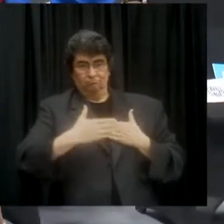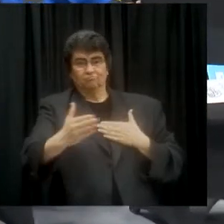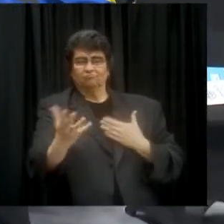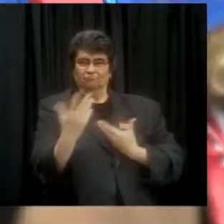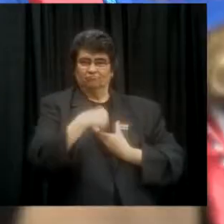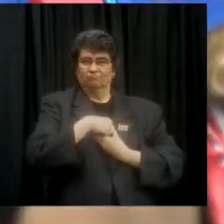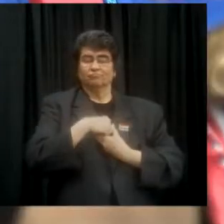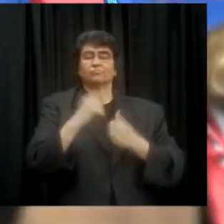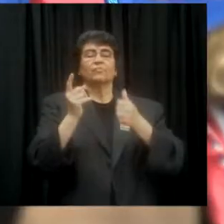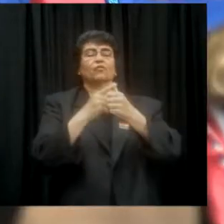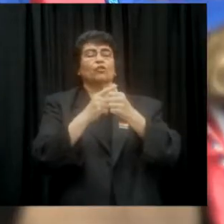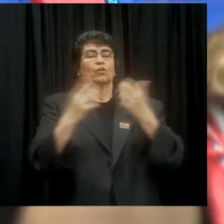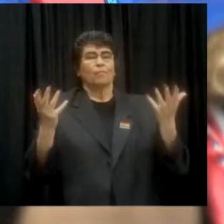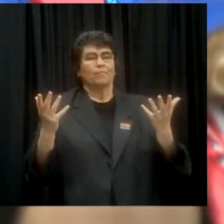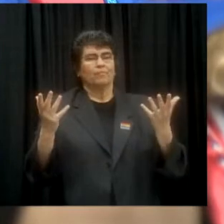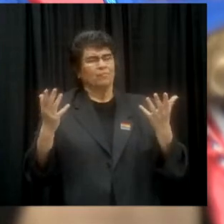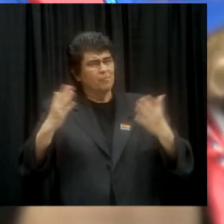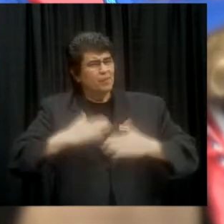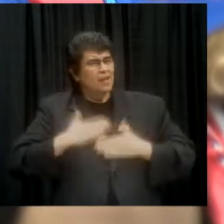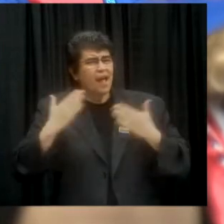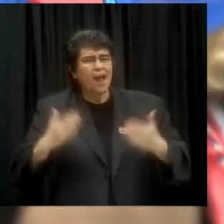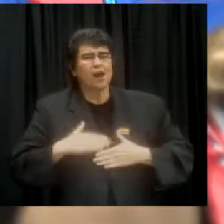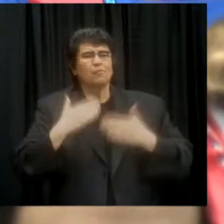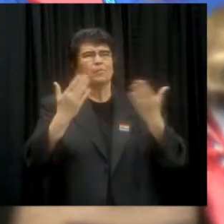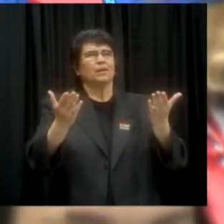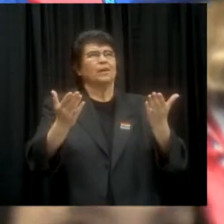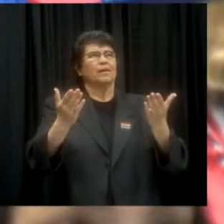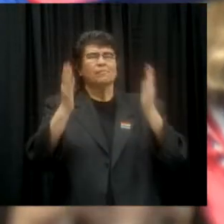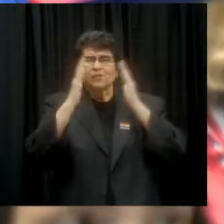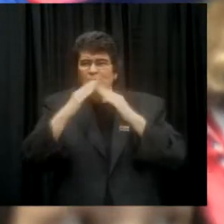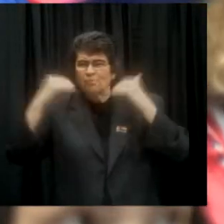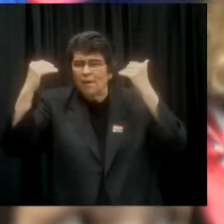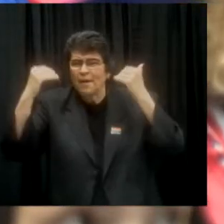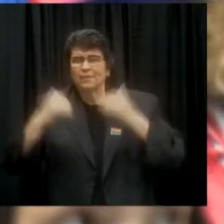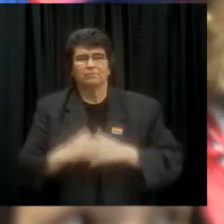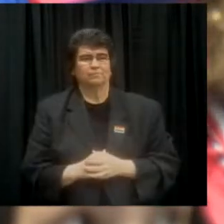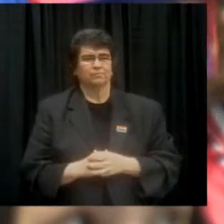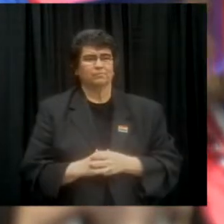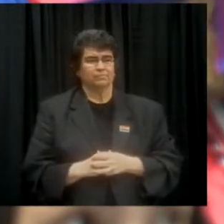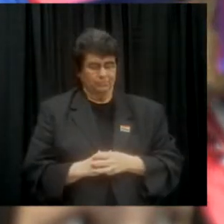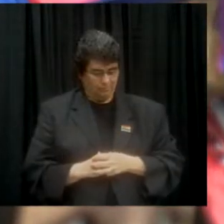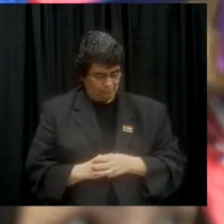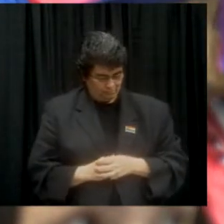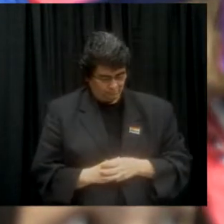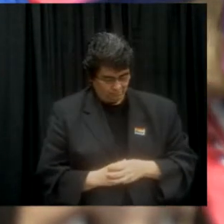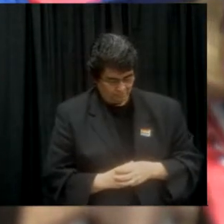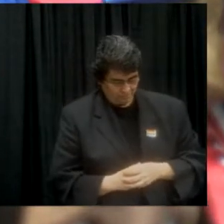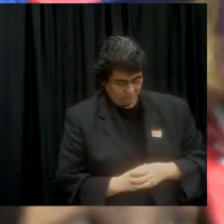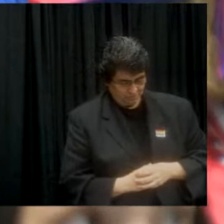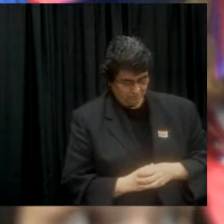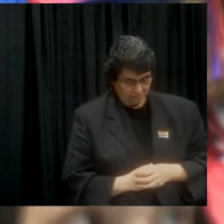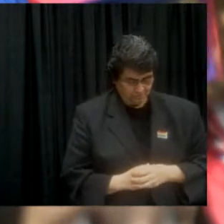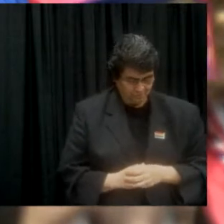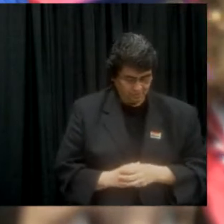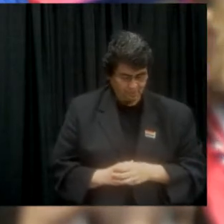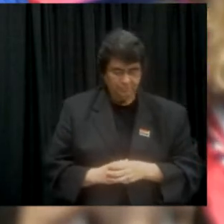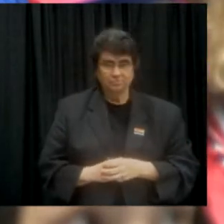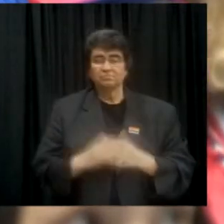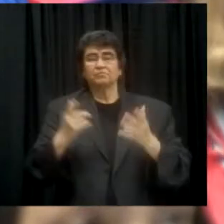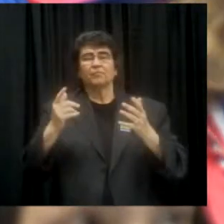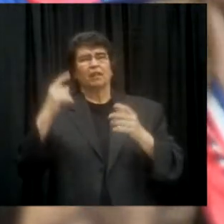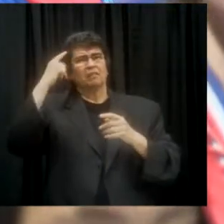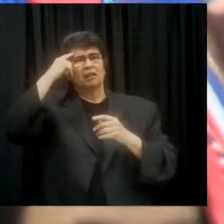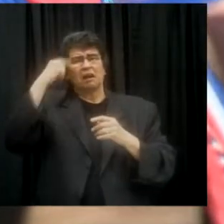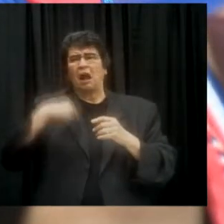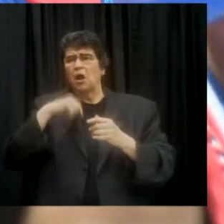okay? So first thing is be happy. Smile. Let loose a little, all right? Instead of thinking about the things you